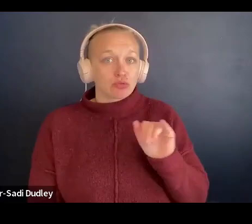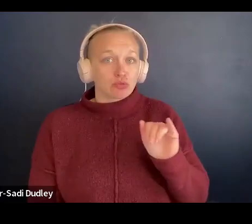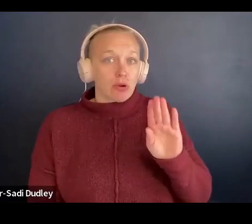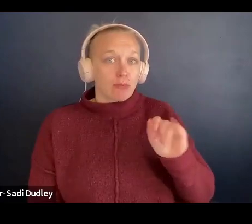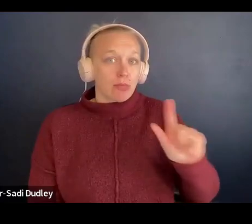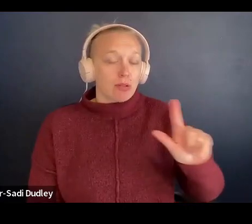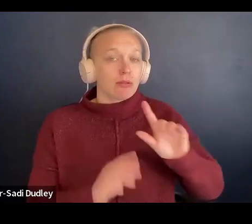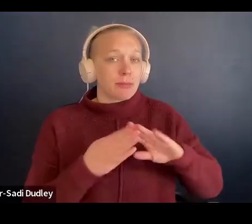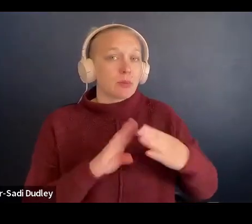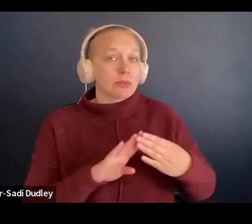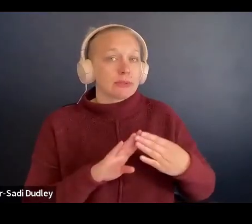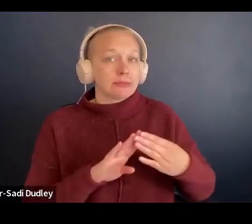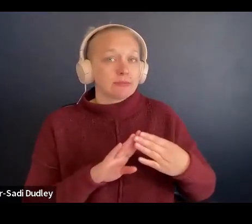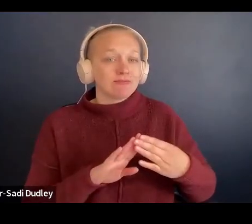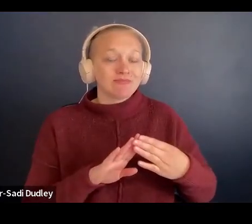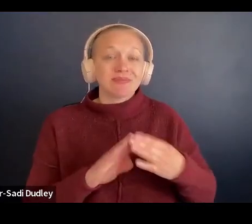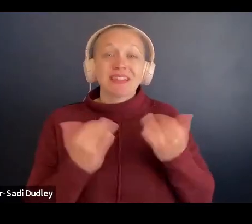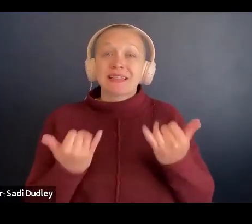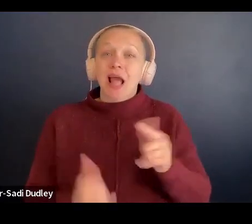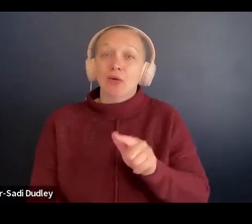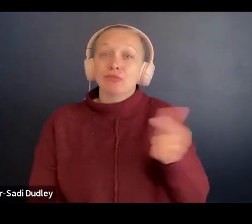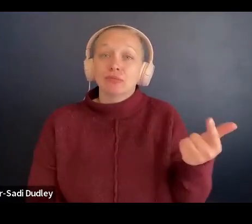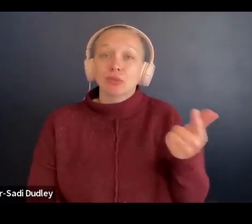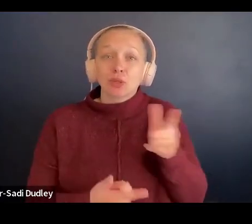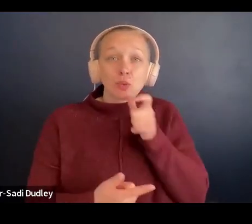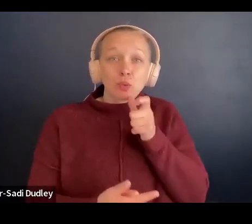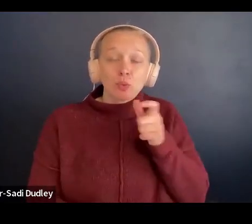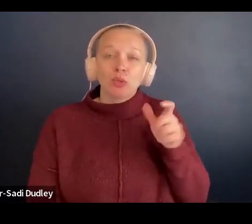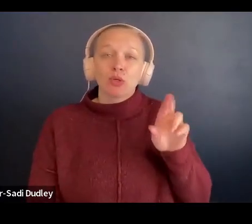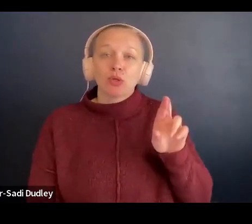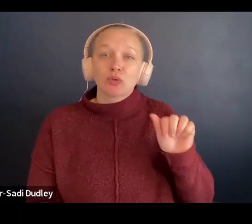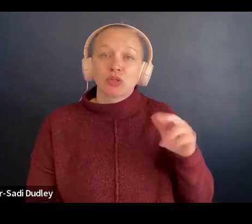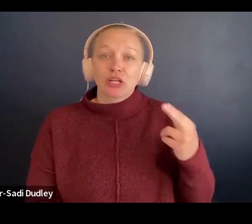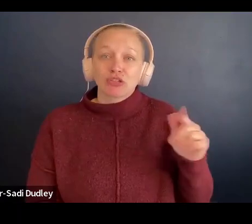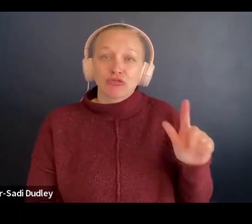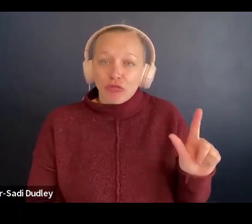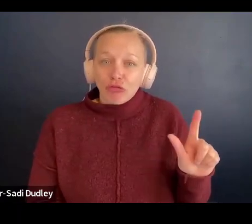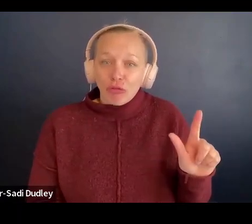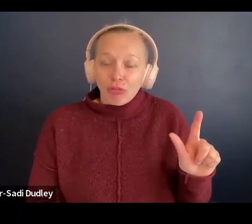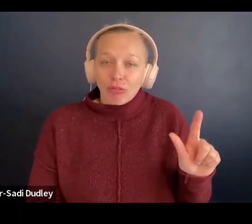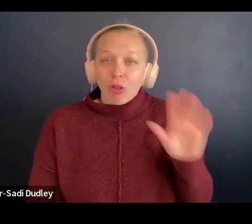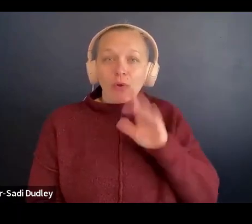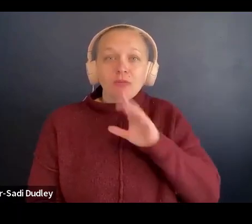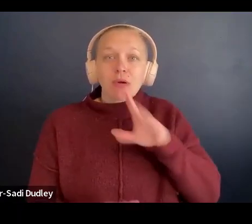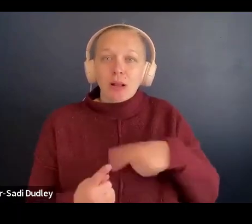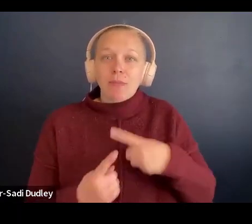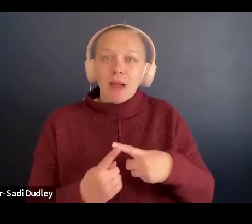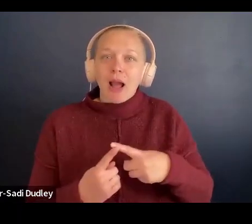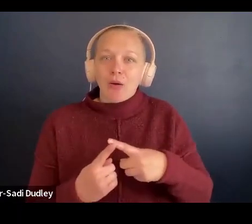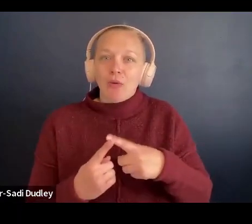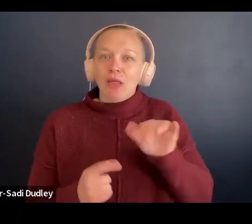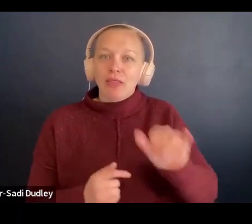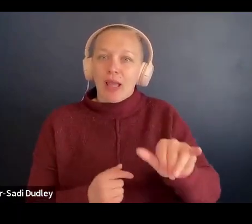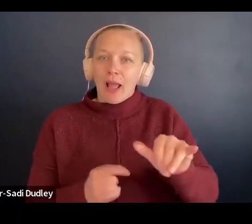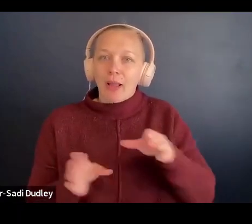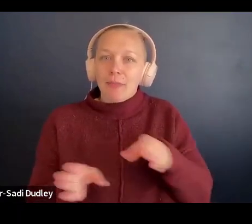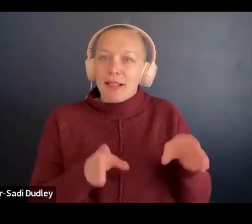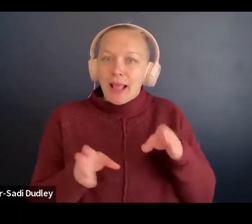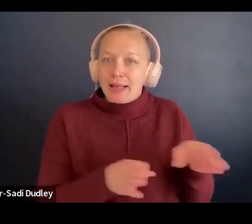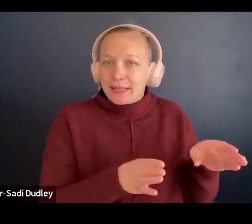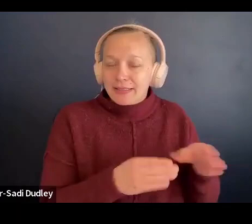Next slide. And now I'm going to pass it over to Rachel Wenner to talk about funeral planning. So thank you very, very much.